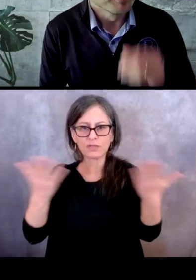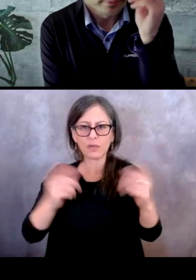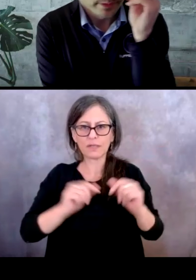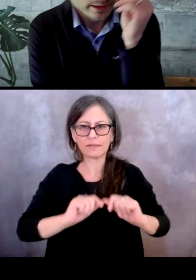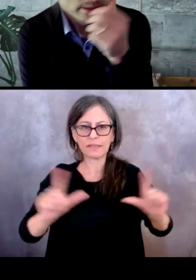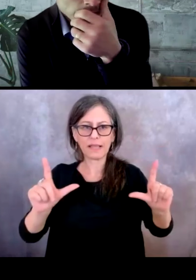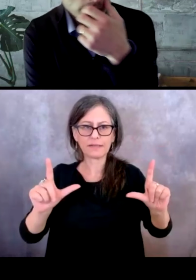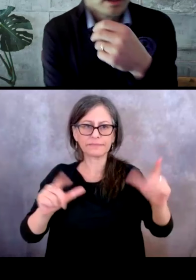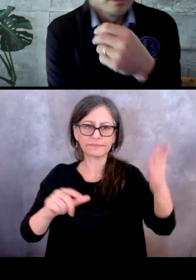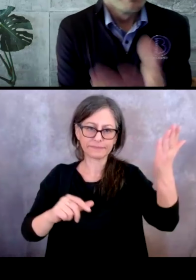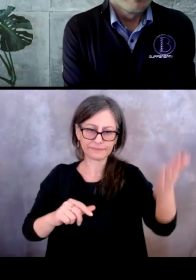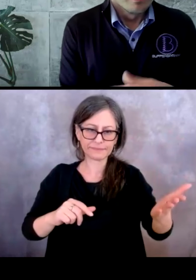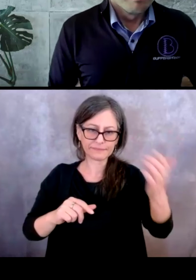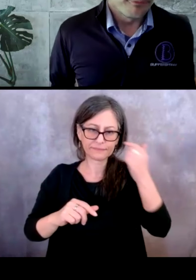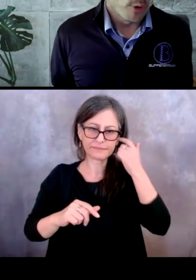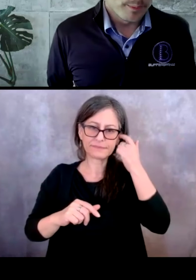Kevin.